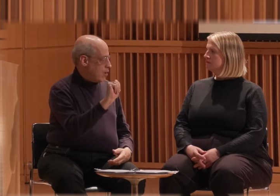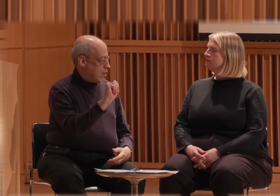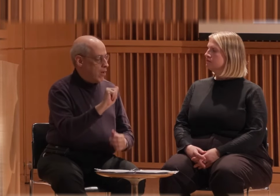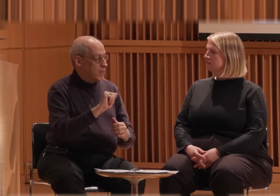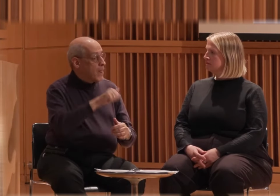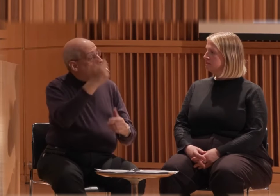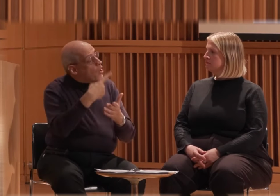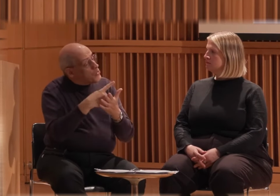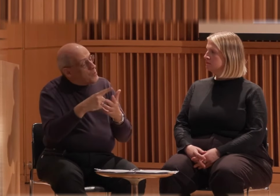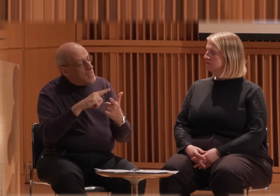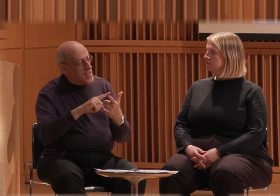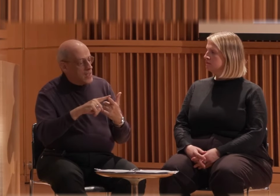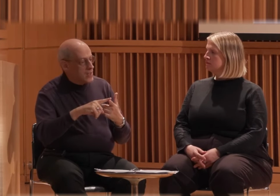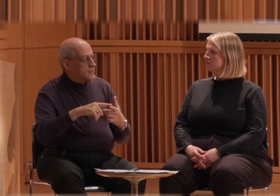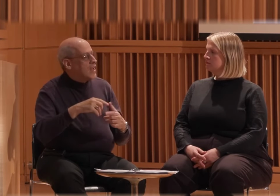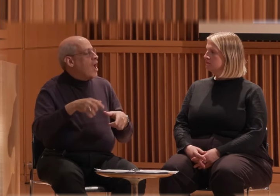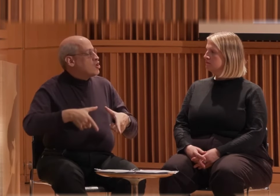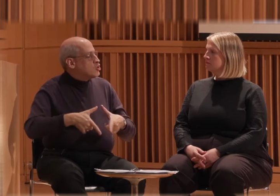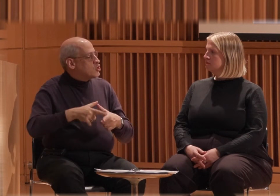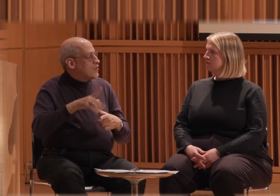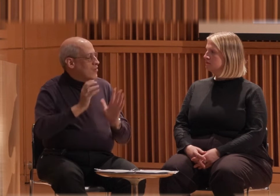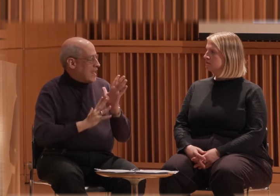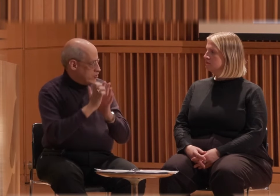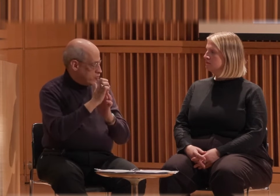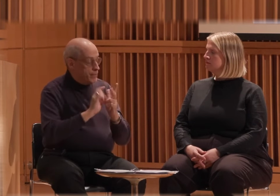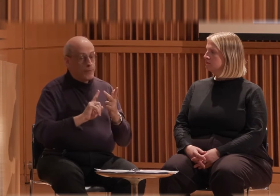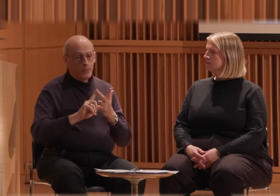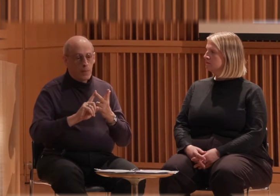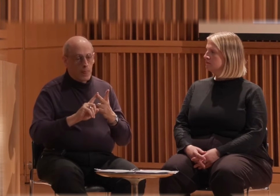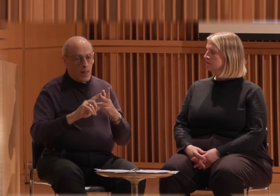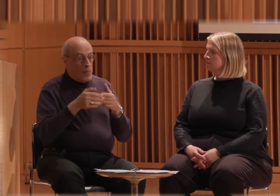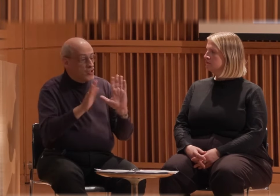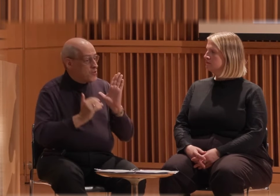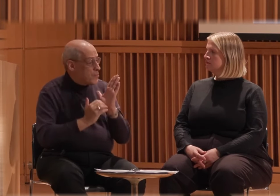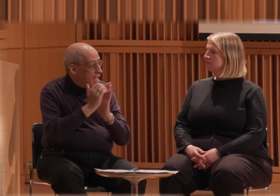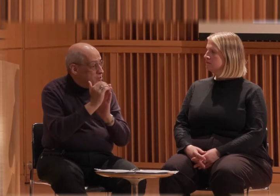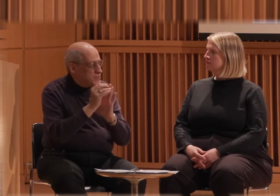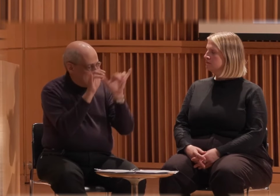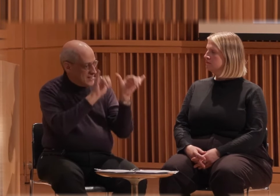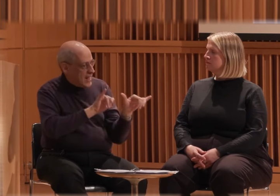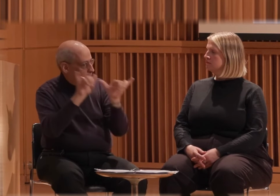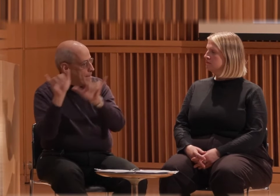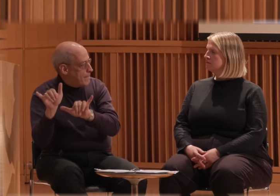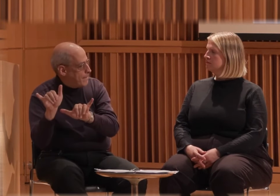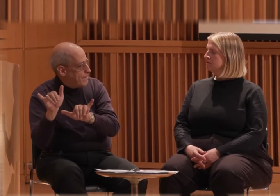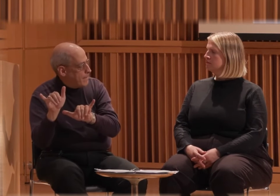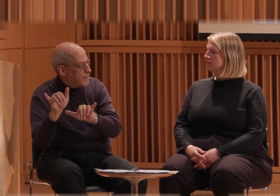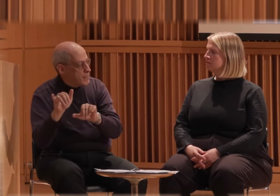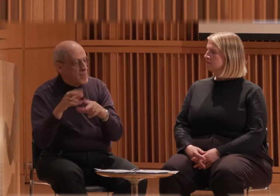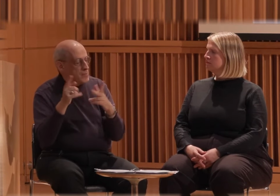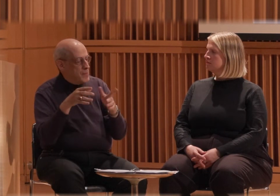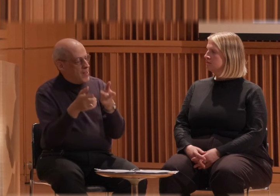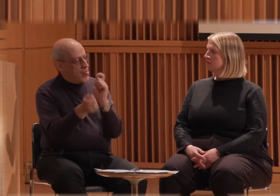at, cervical cancer or something like that. But the general pattern was basically the same. Sometimes they would play